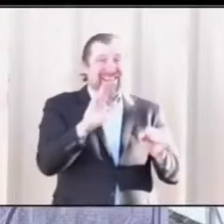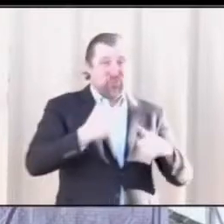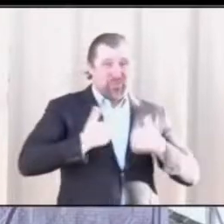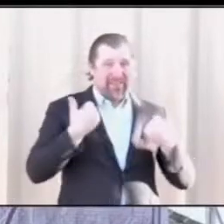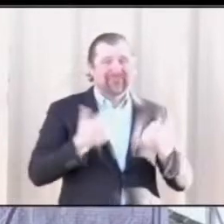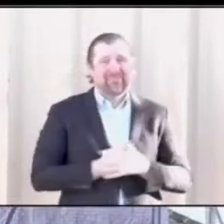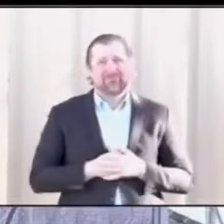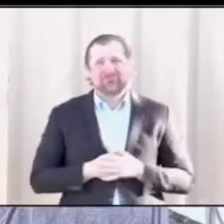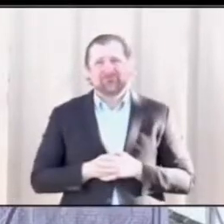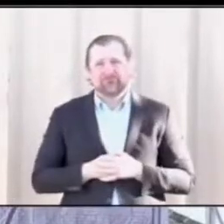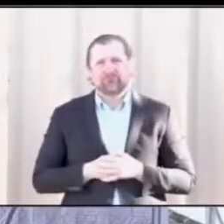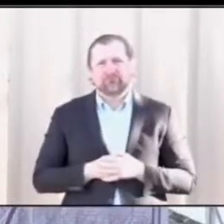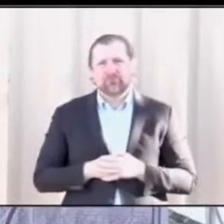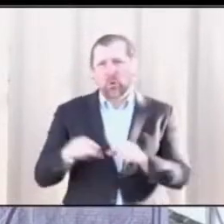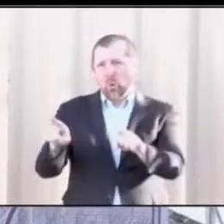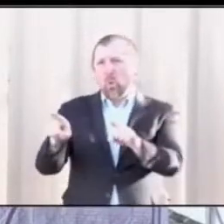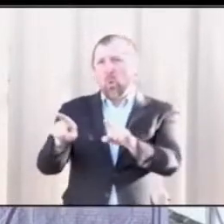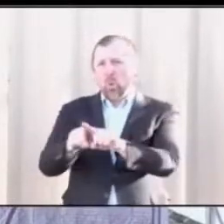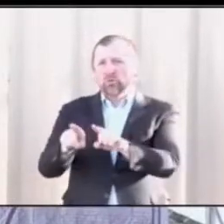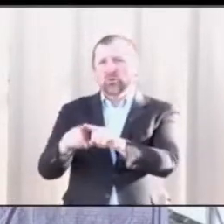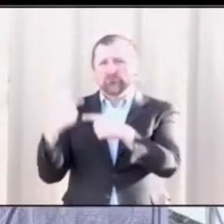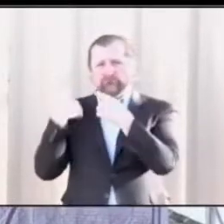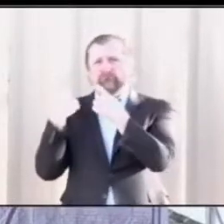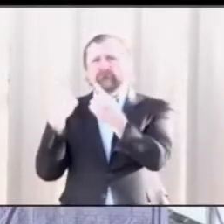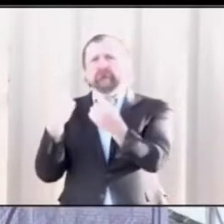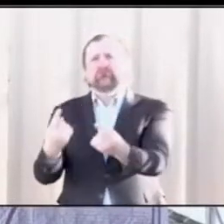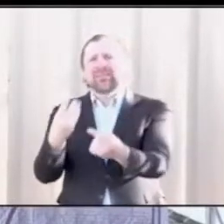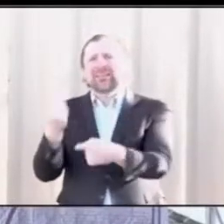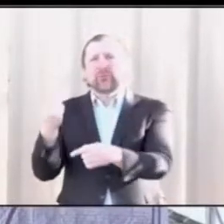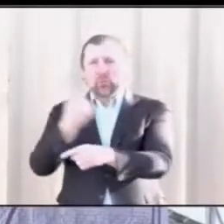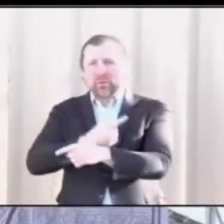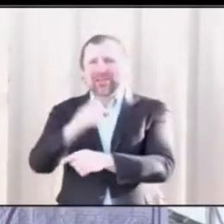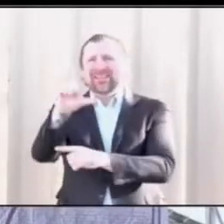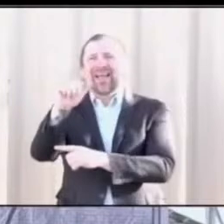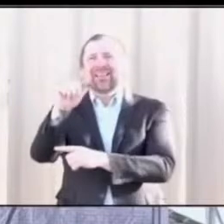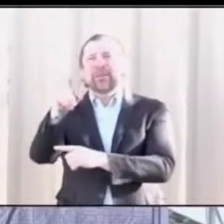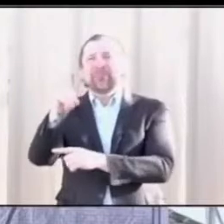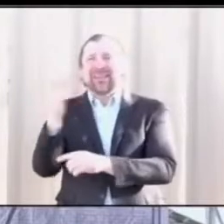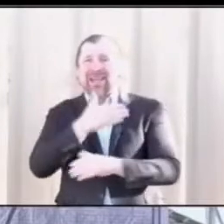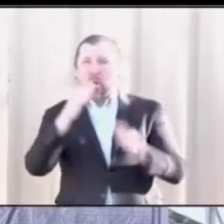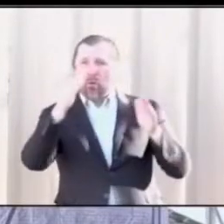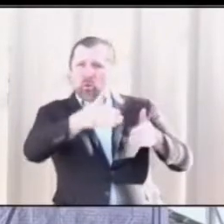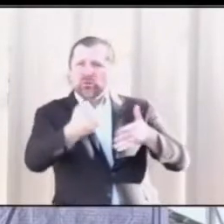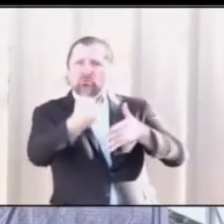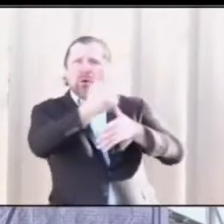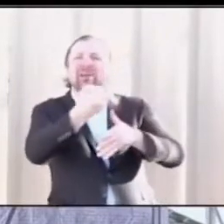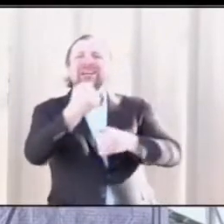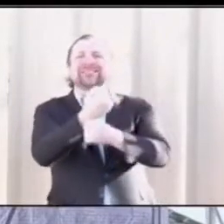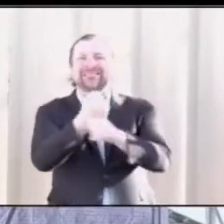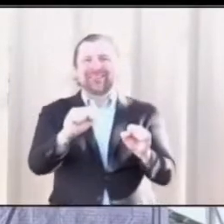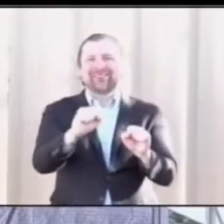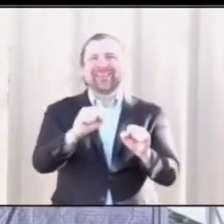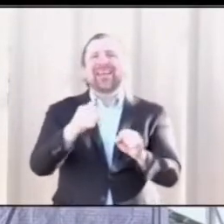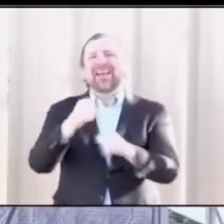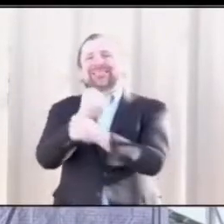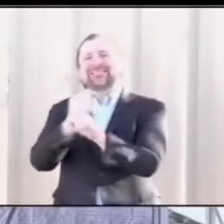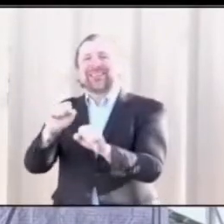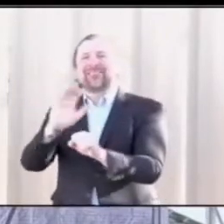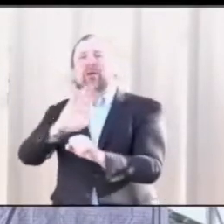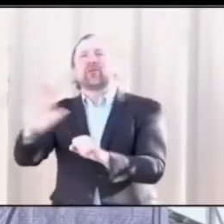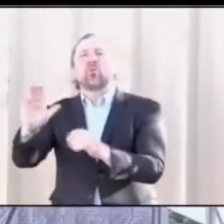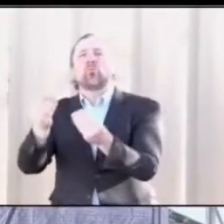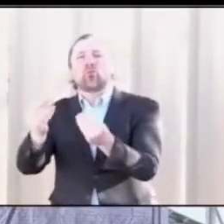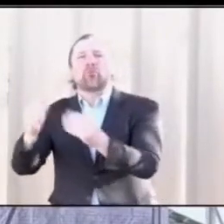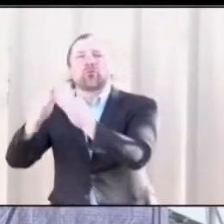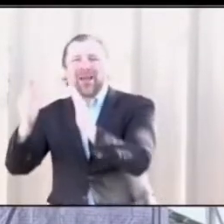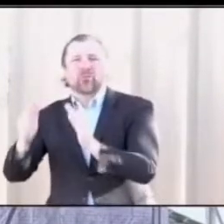measure. As has been the case over the last few days, the LAPD is focused on maintaining your safety and the safety of your properties as we move